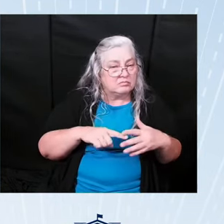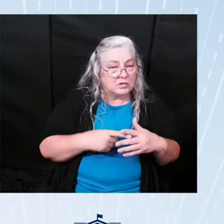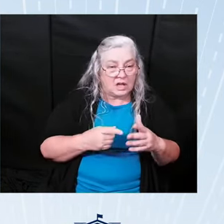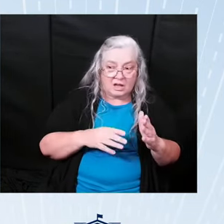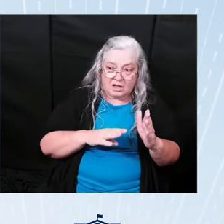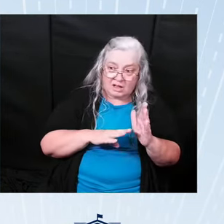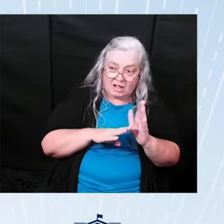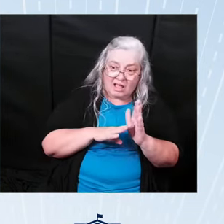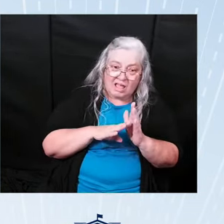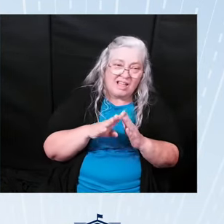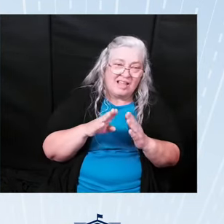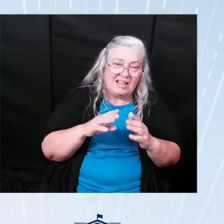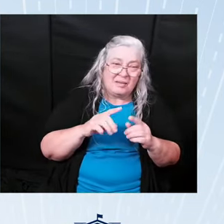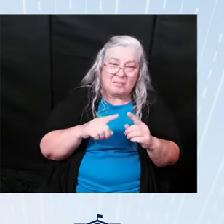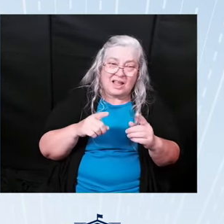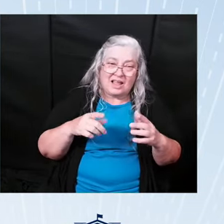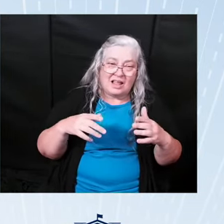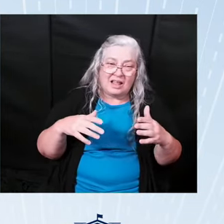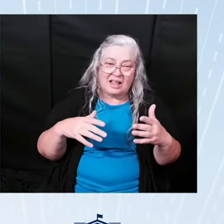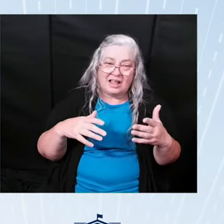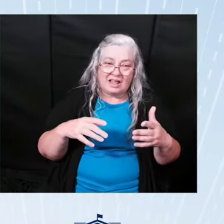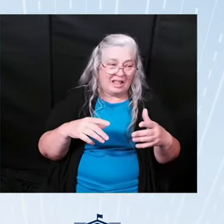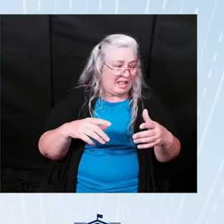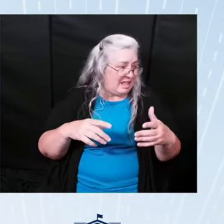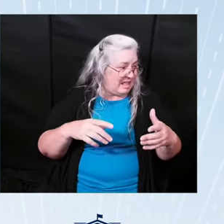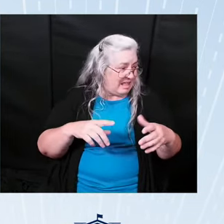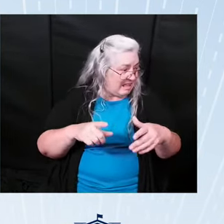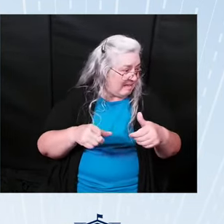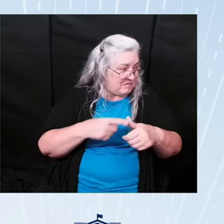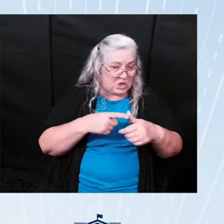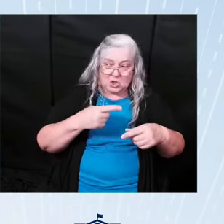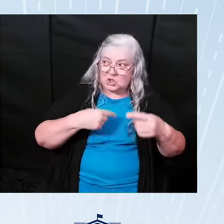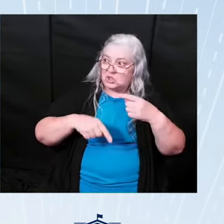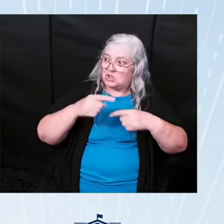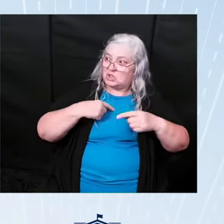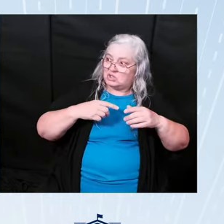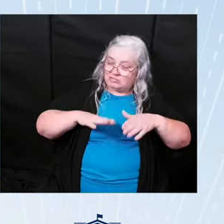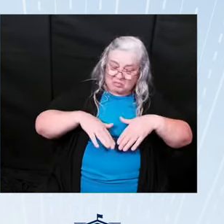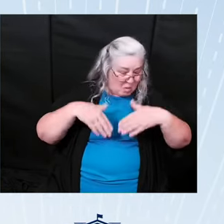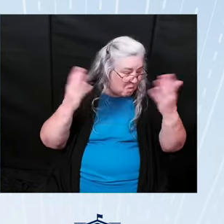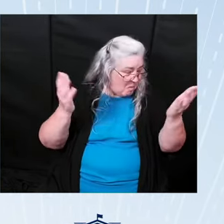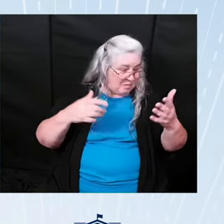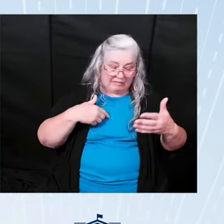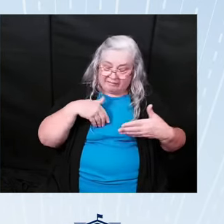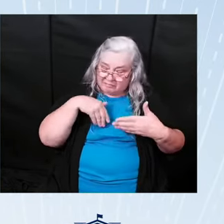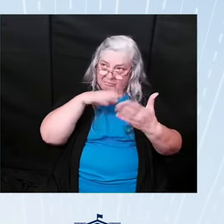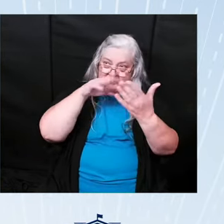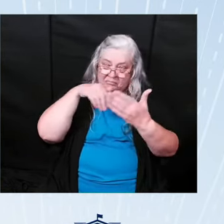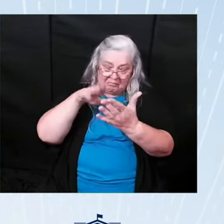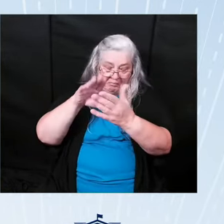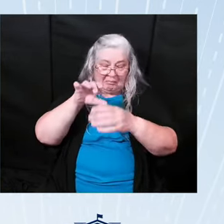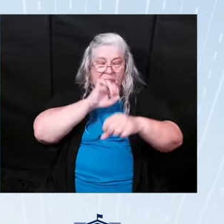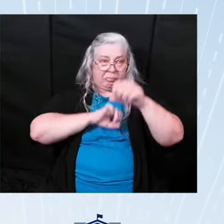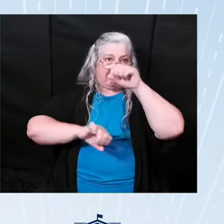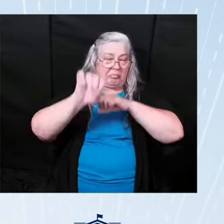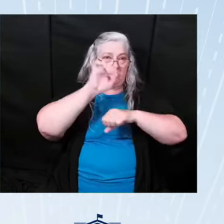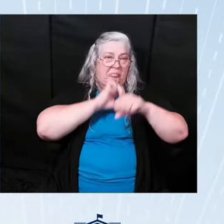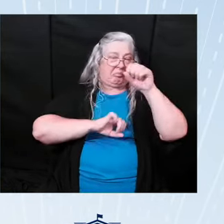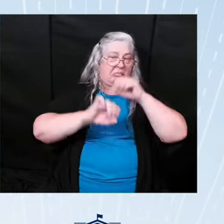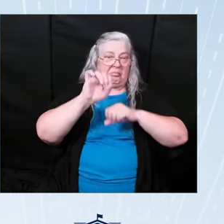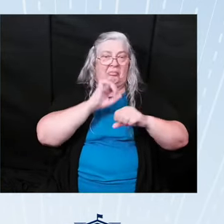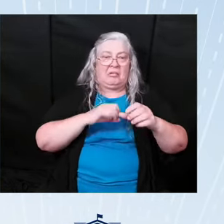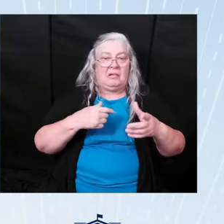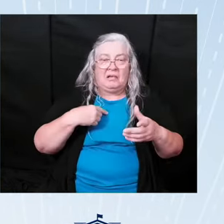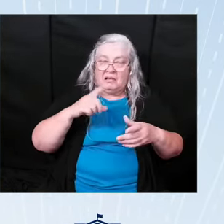days there. And so anything that helps local government build resilience plans, think about what to do when you have an